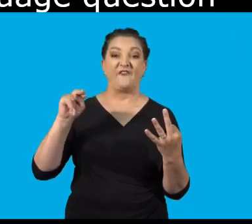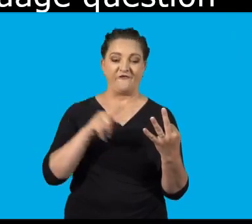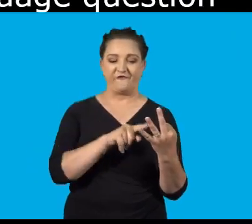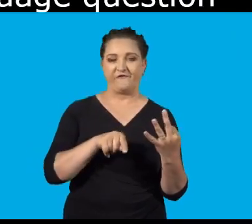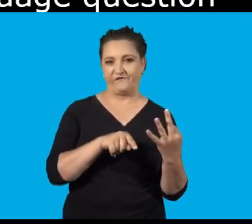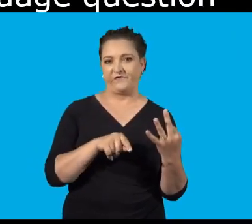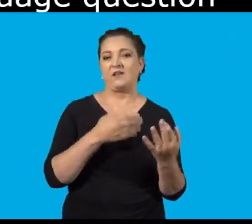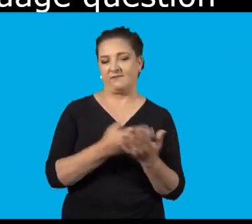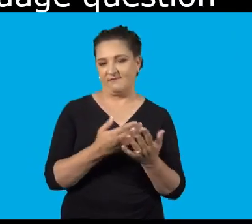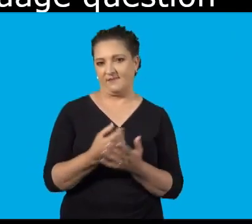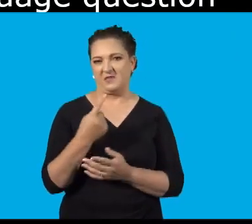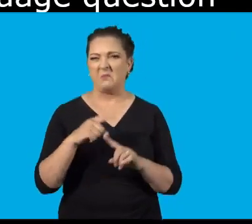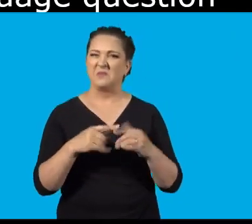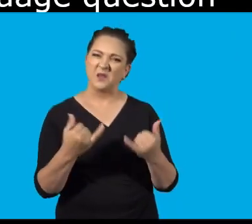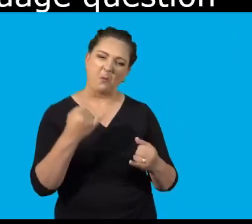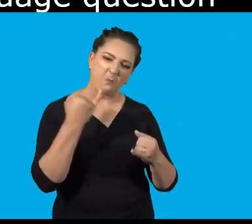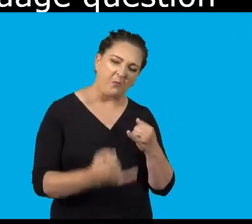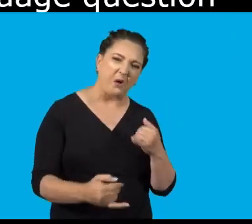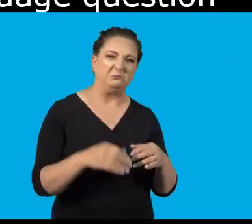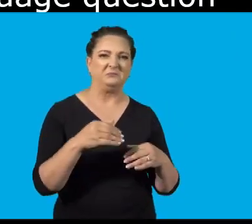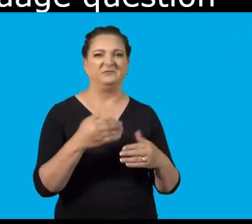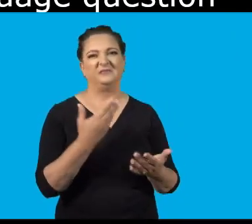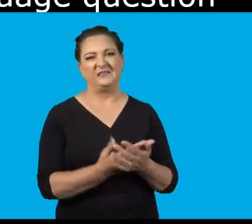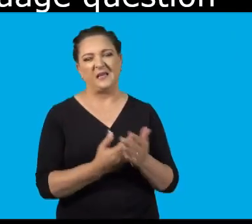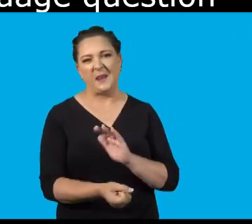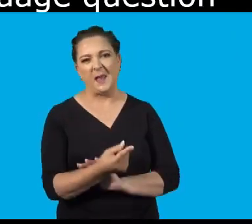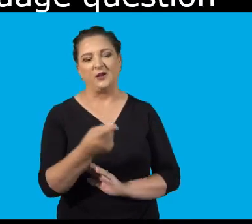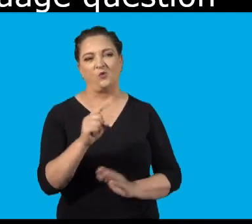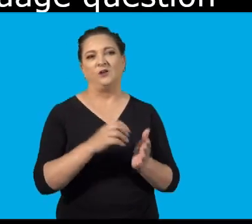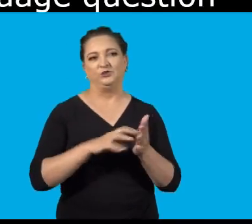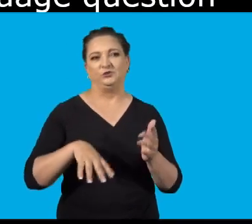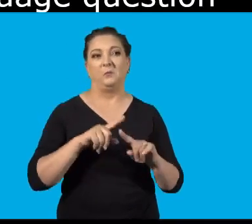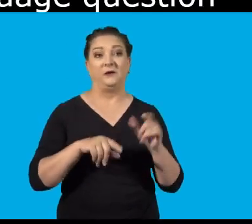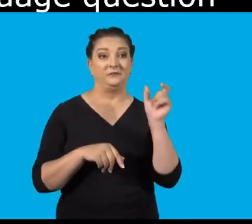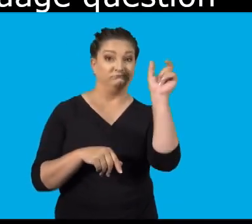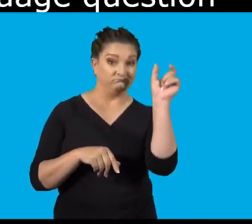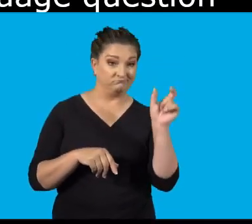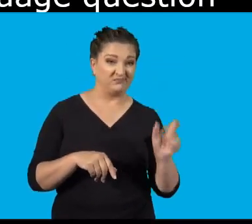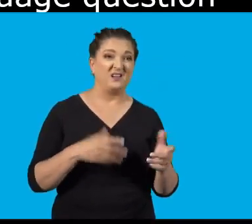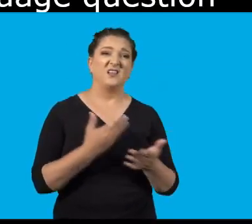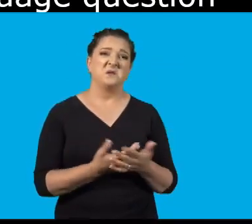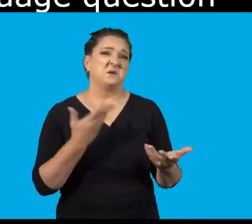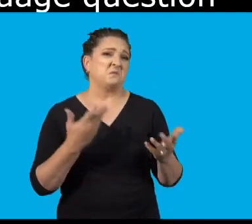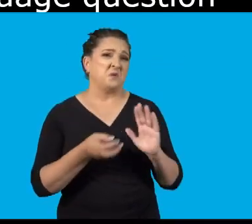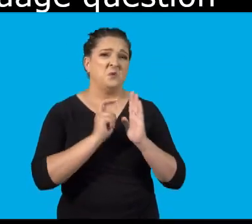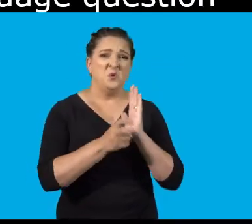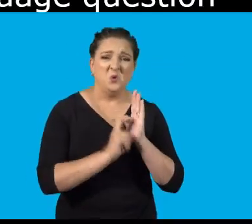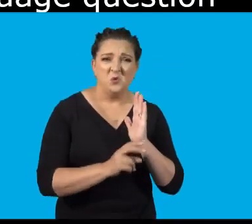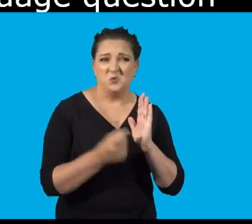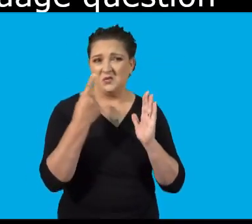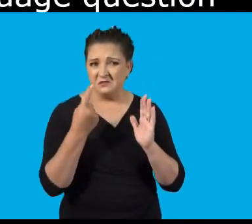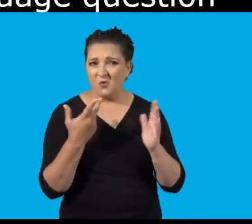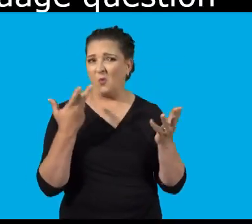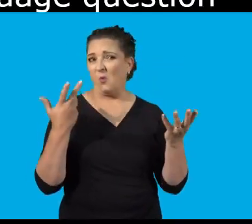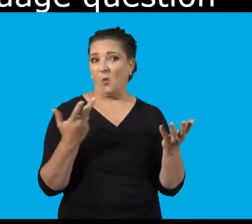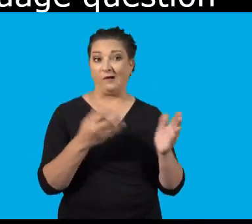comparisons. What are the common errors that learners encounter? Learners find it difficult to apply grammar rules to questions. They lack